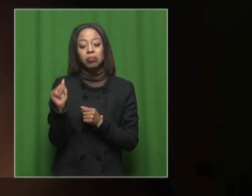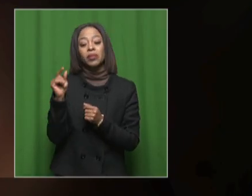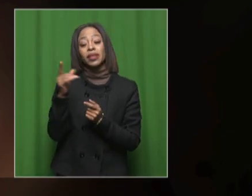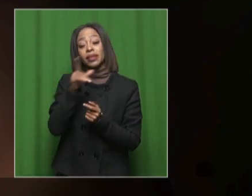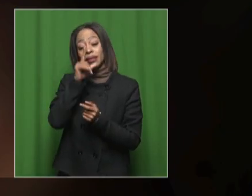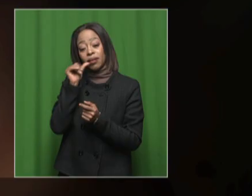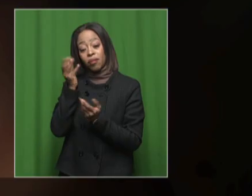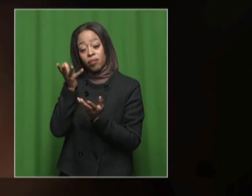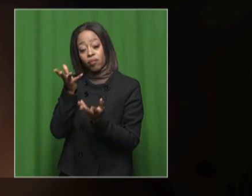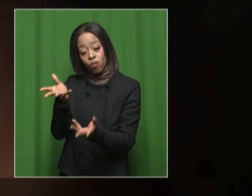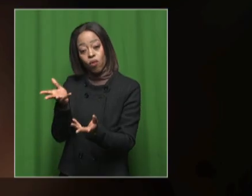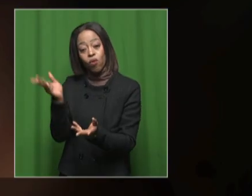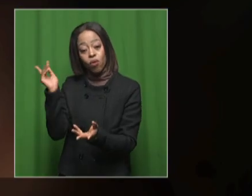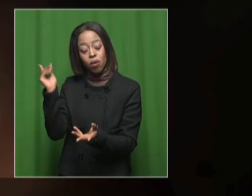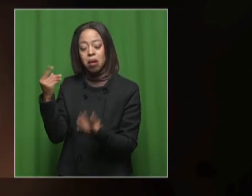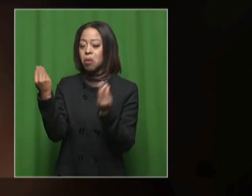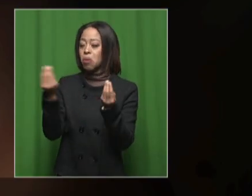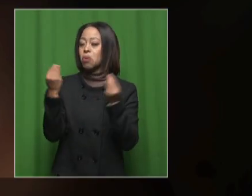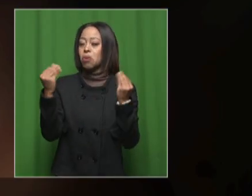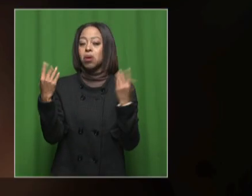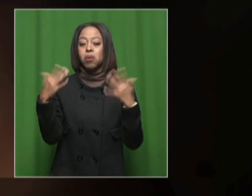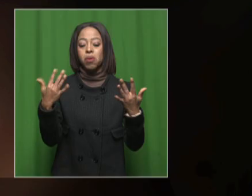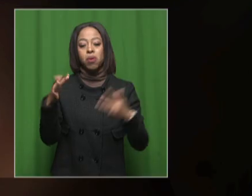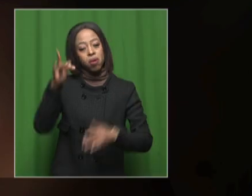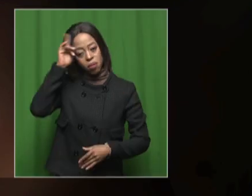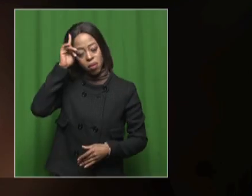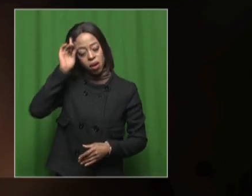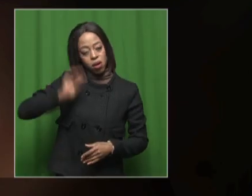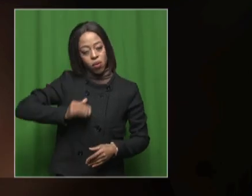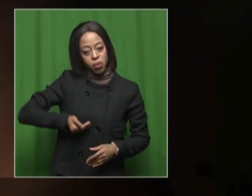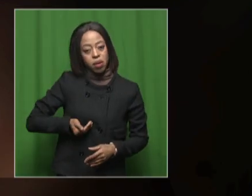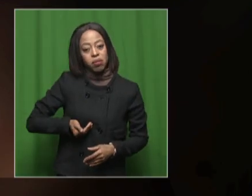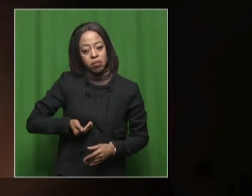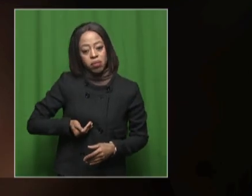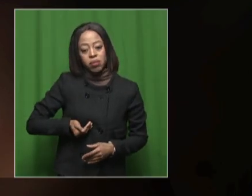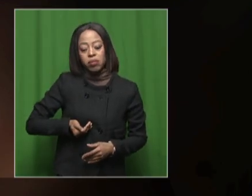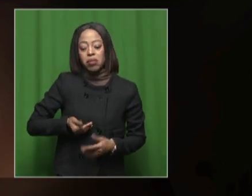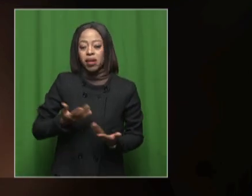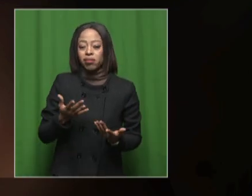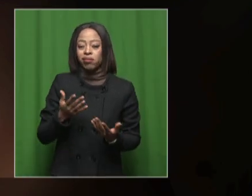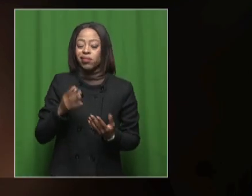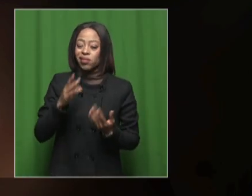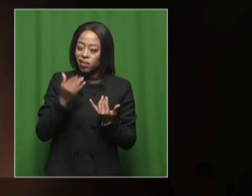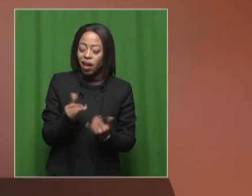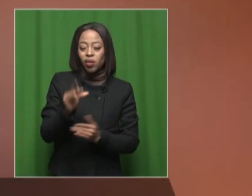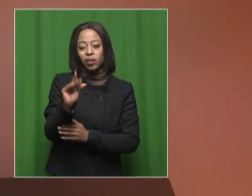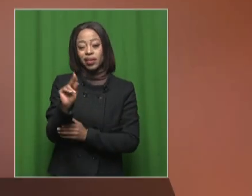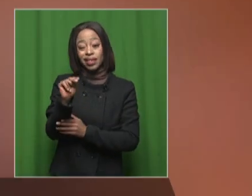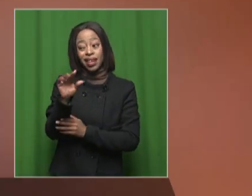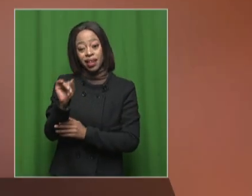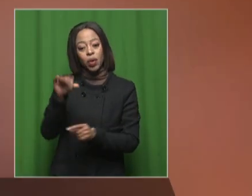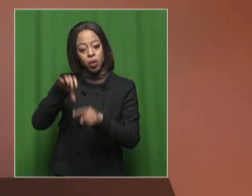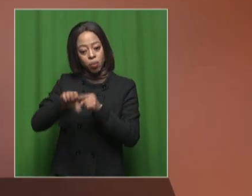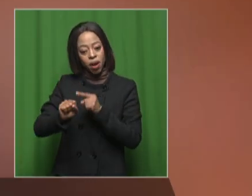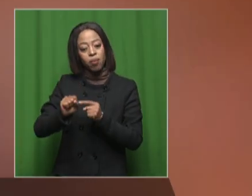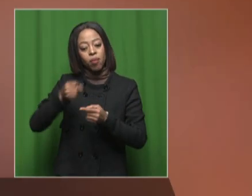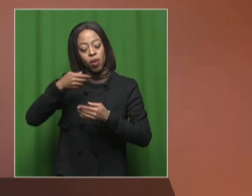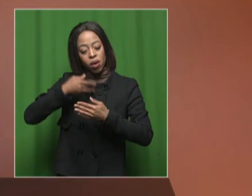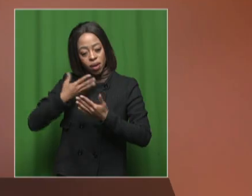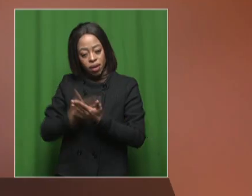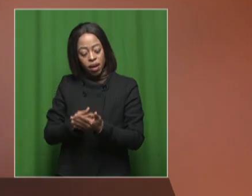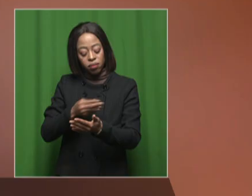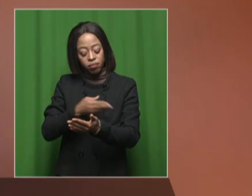alopecia, a condition that's very common in women of African descent and it's thought to be genetic based on the study that we conducted. But of